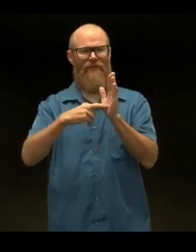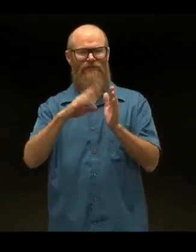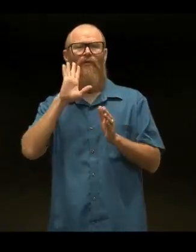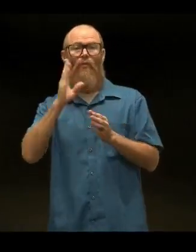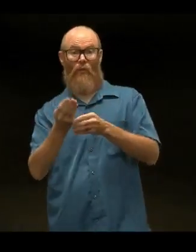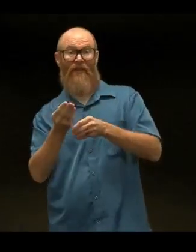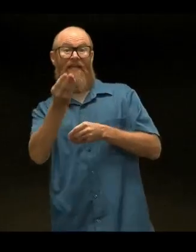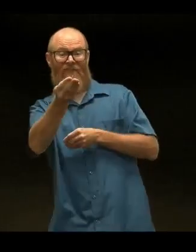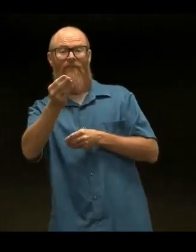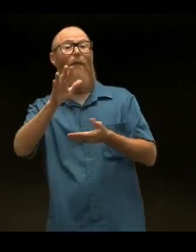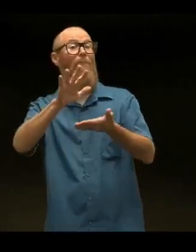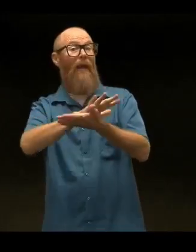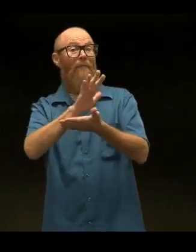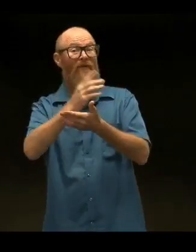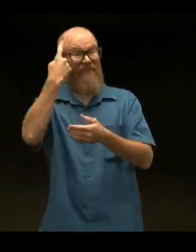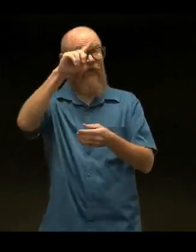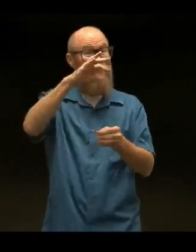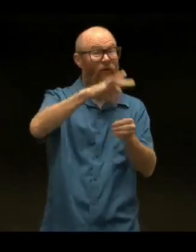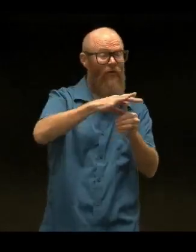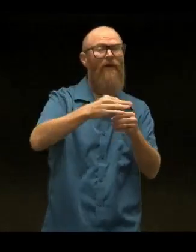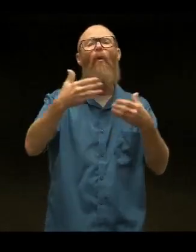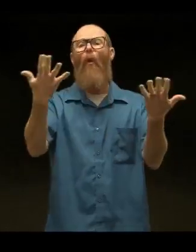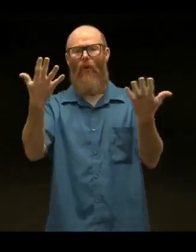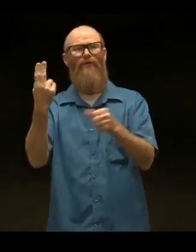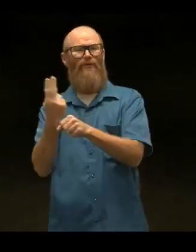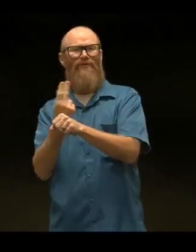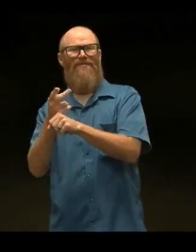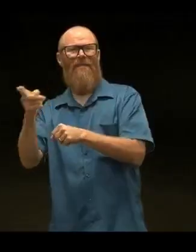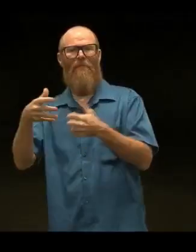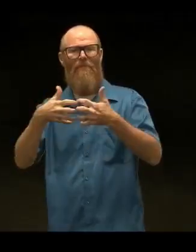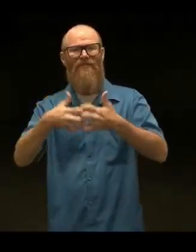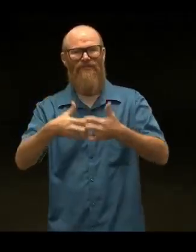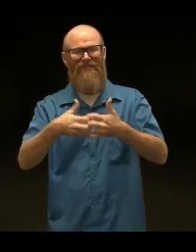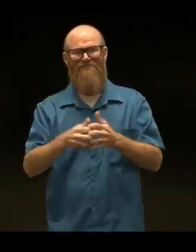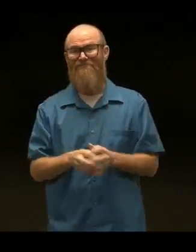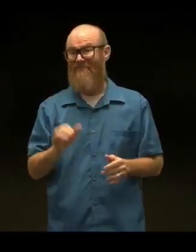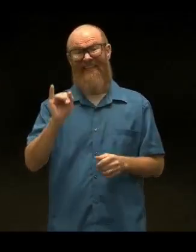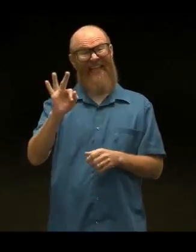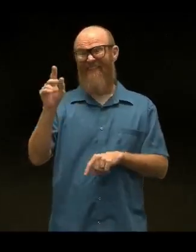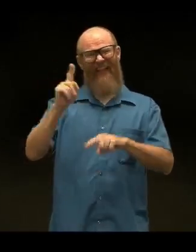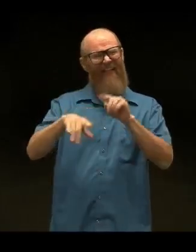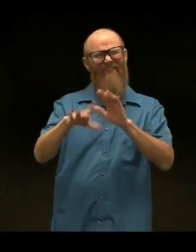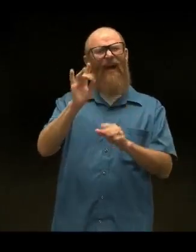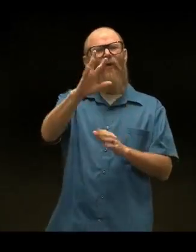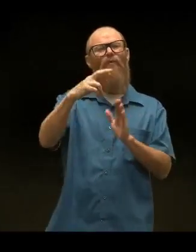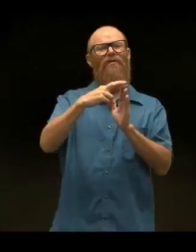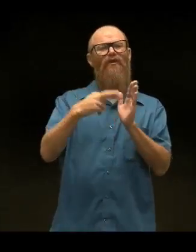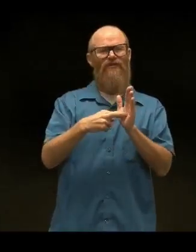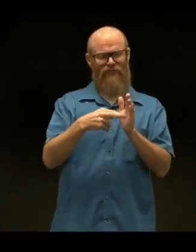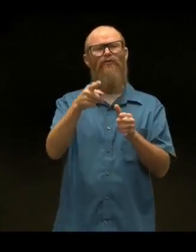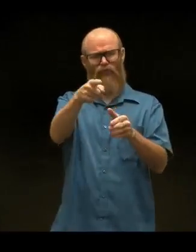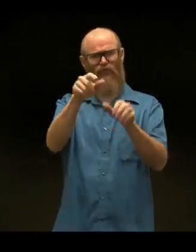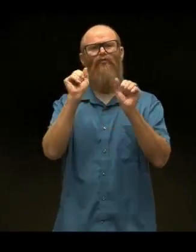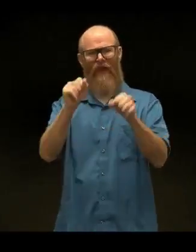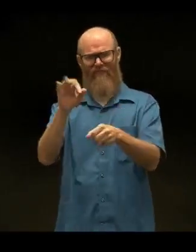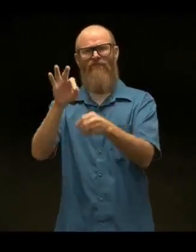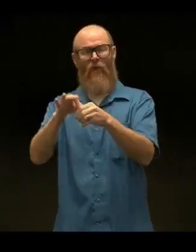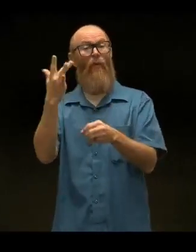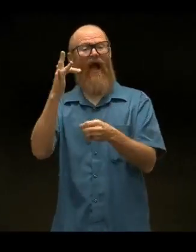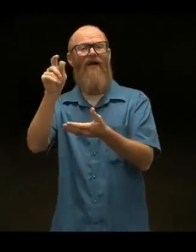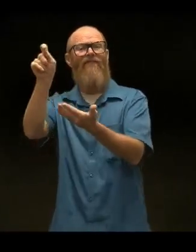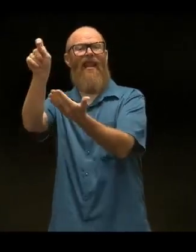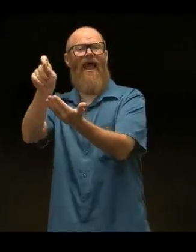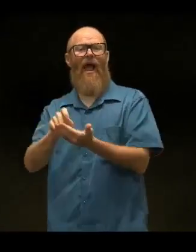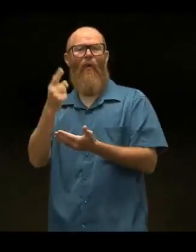paper ballot or take you to the voting machine. If they cannot find your voter registration, you can still vote by filling out a form that will act as a